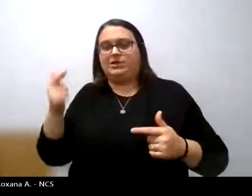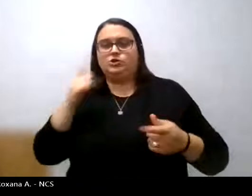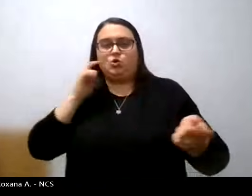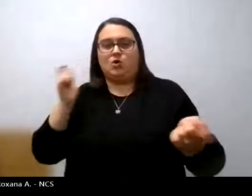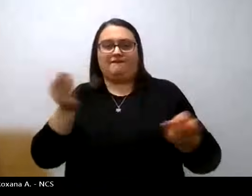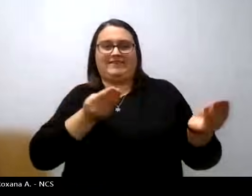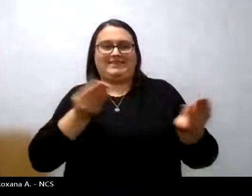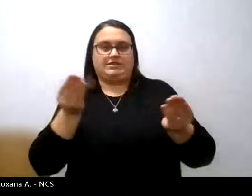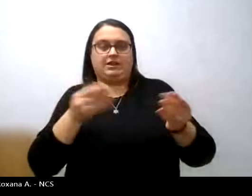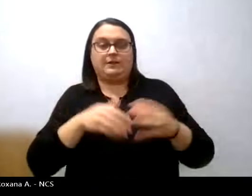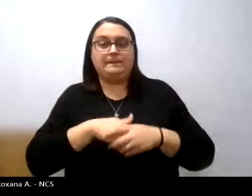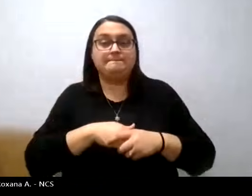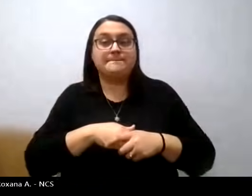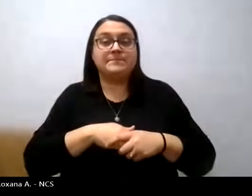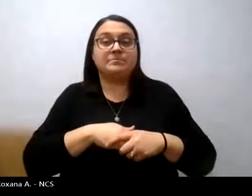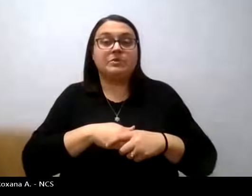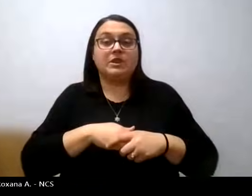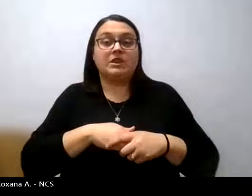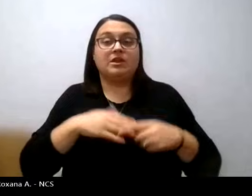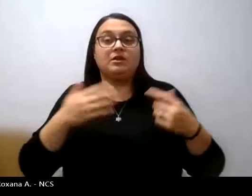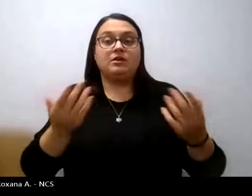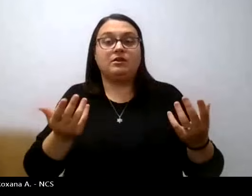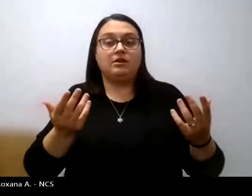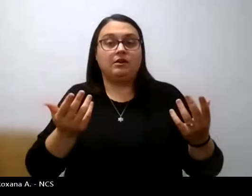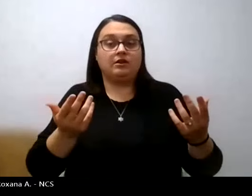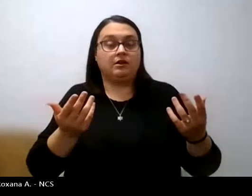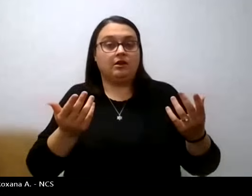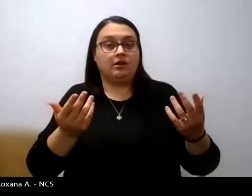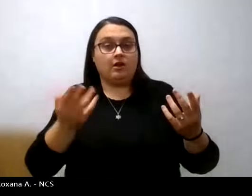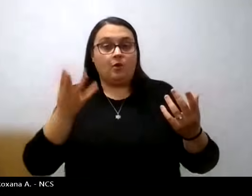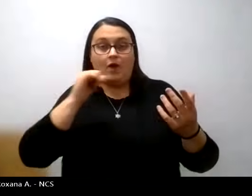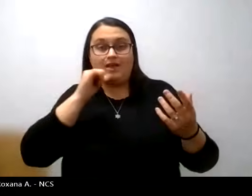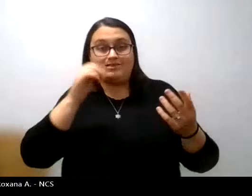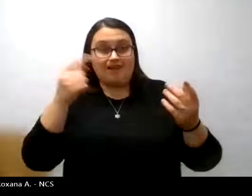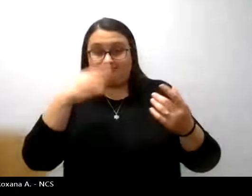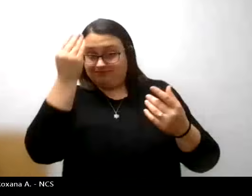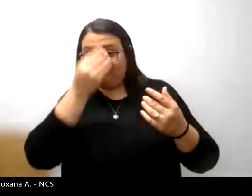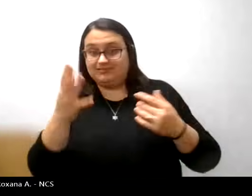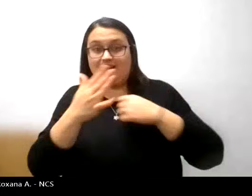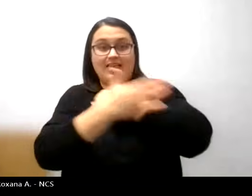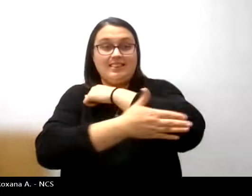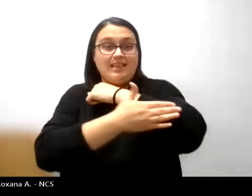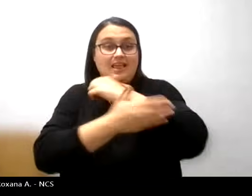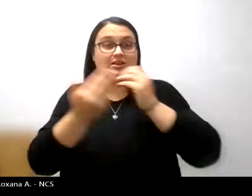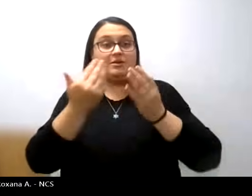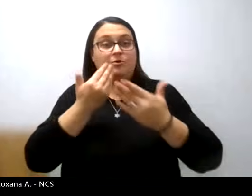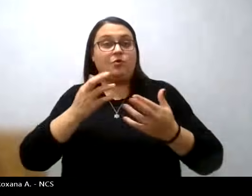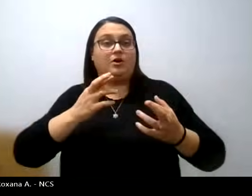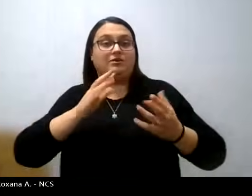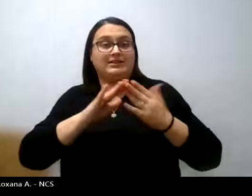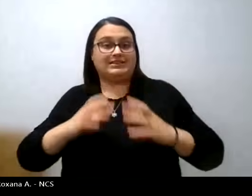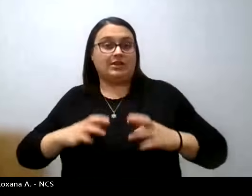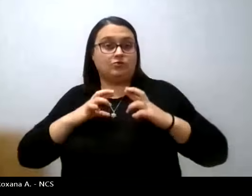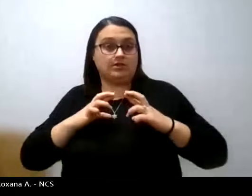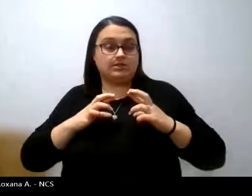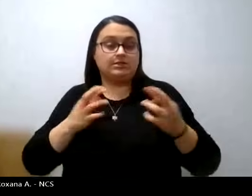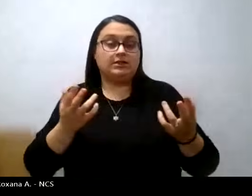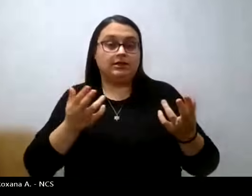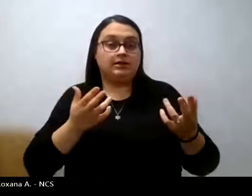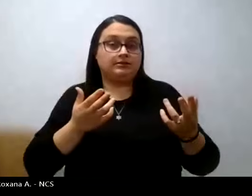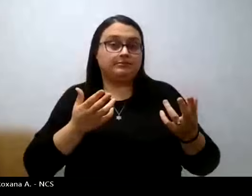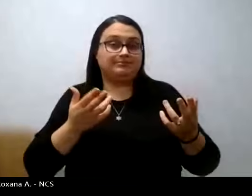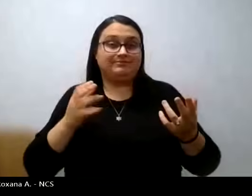facilitate. So the other question is, why did we tell the counties before the city residents? And I'll